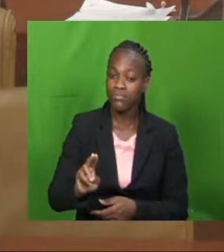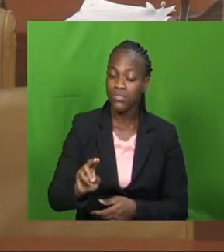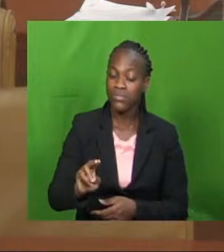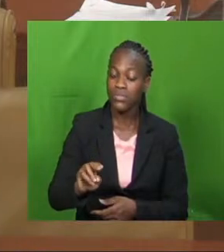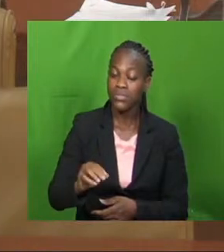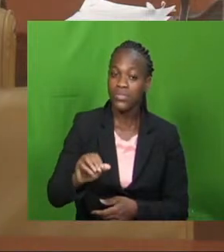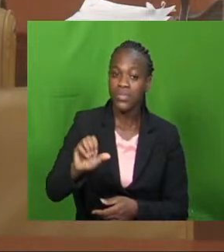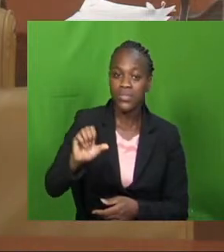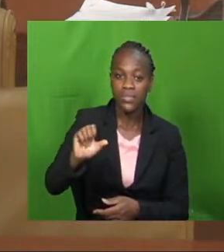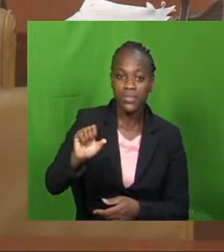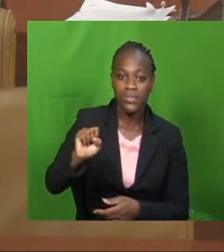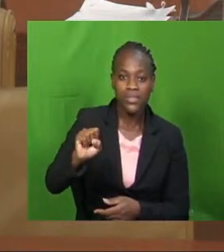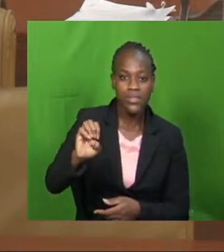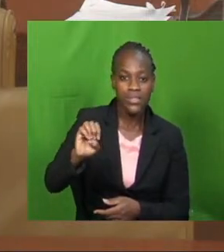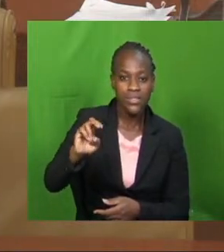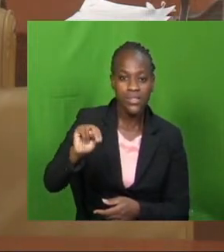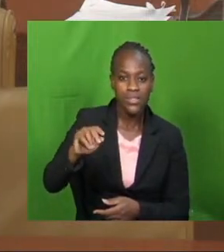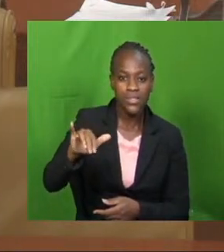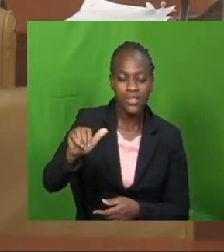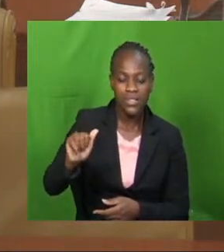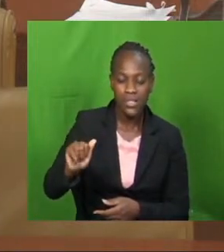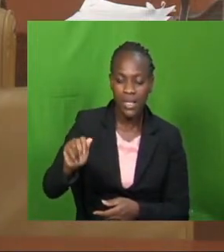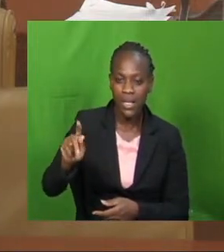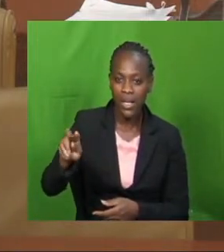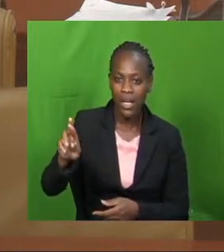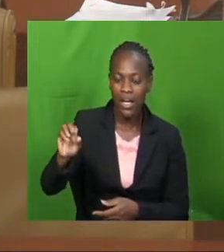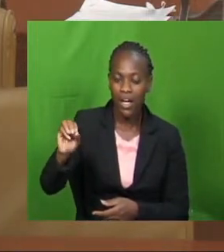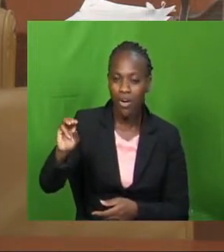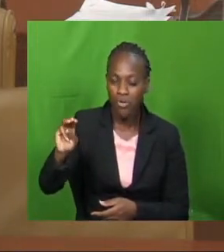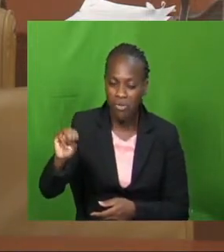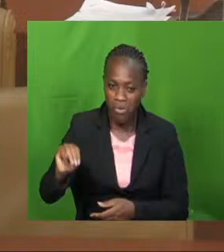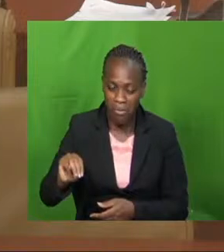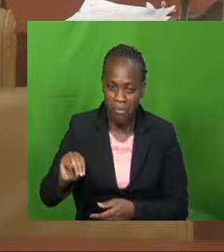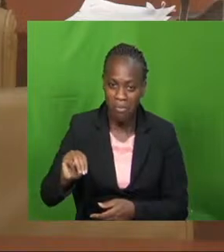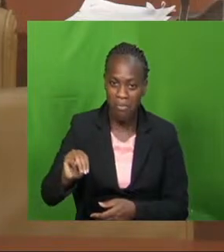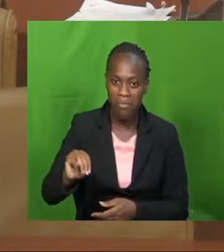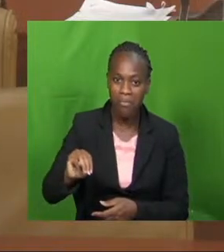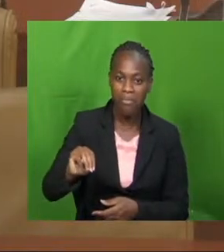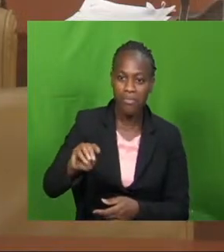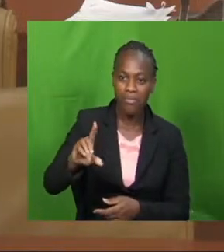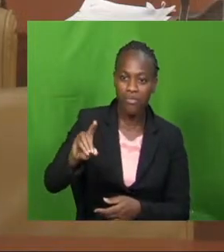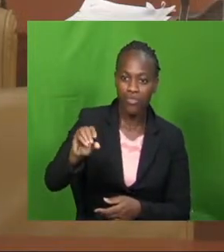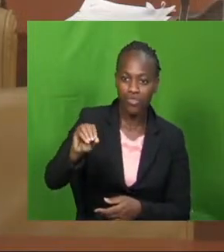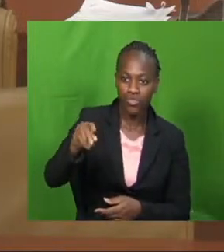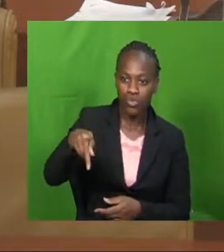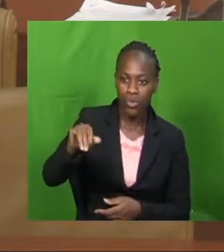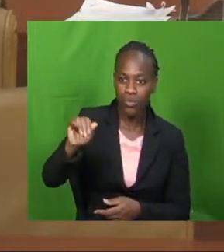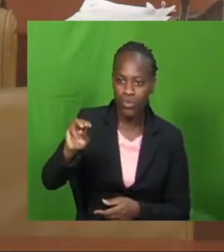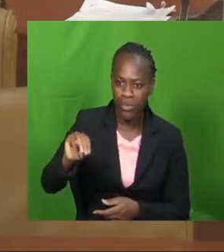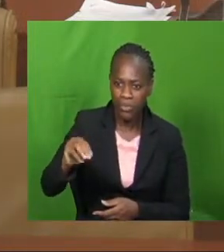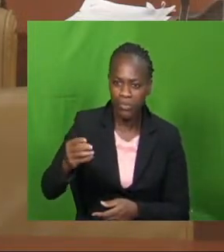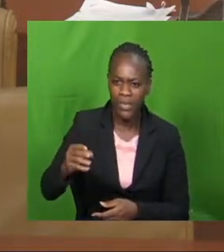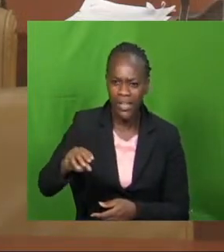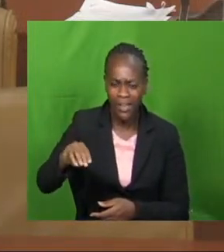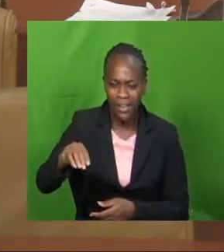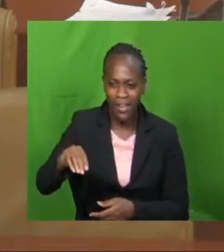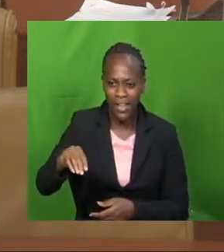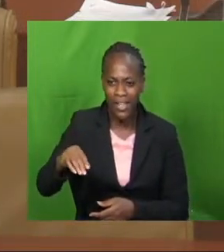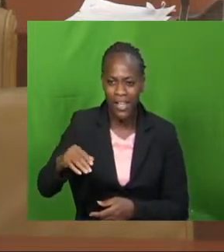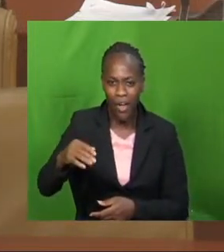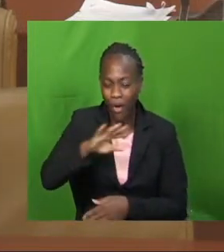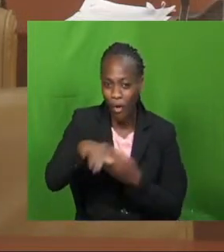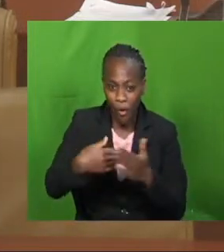Sinyakum, Achempim, Simpa, Dompim, Pepesa, and Dompim is the